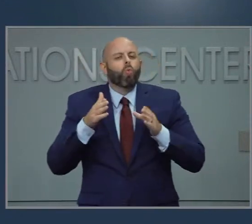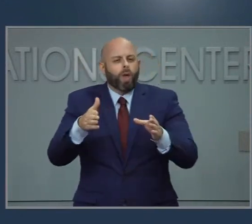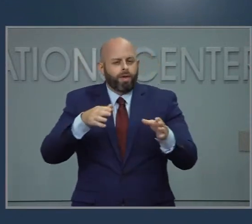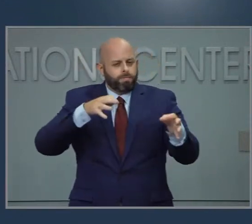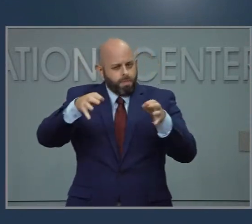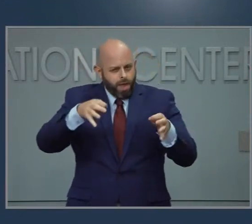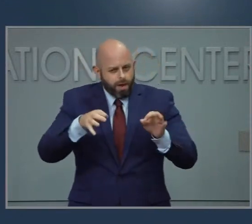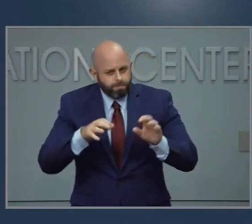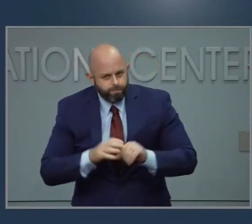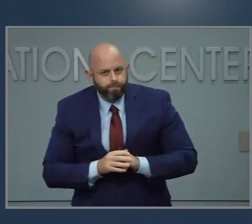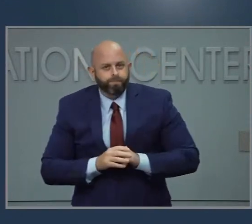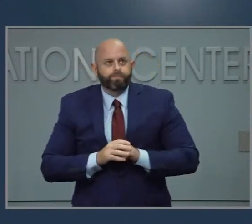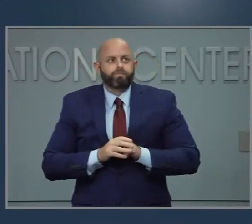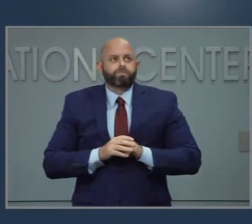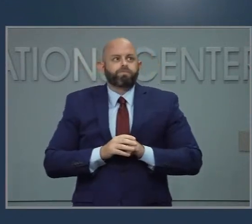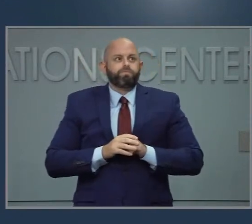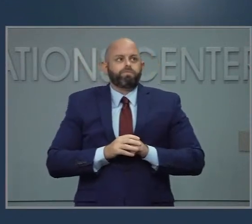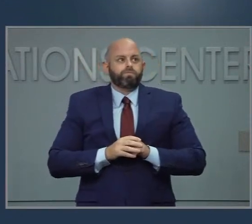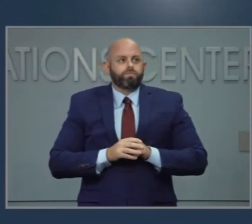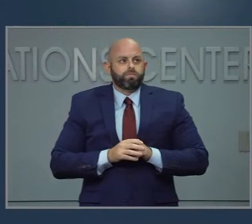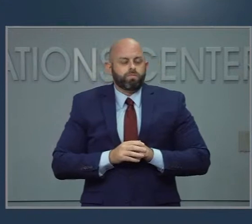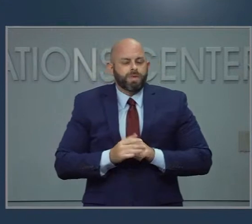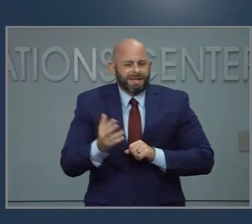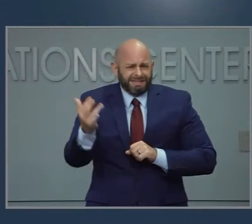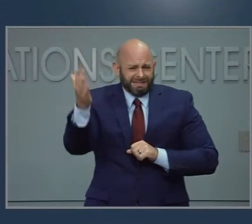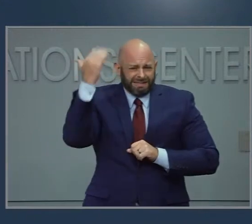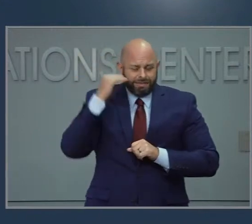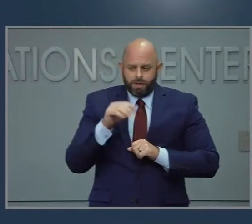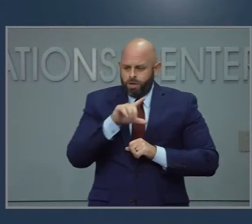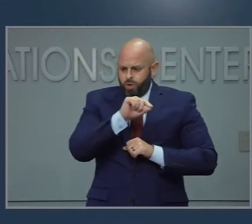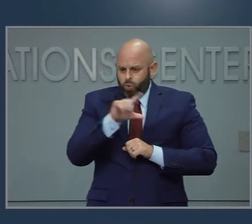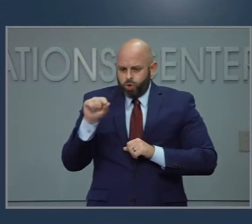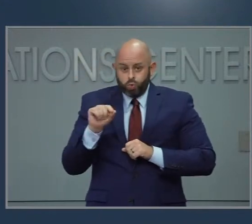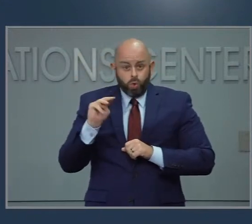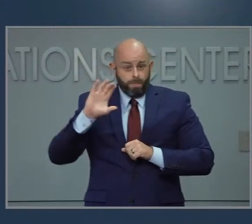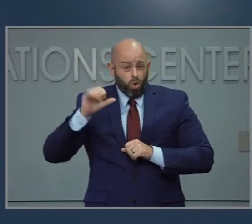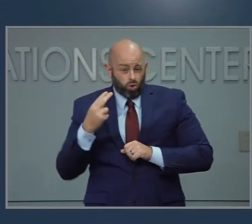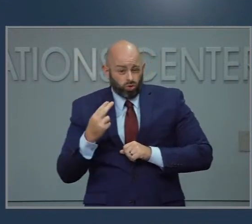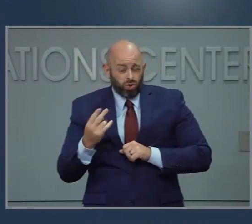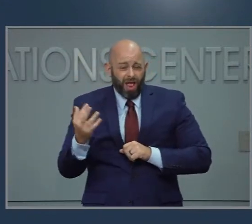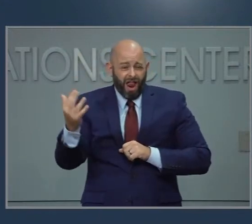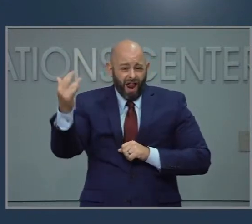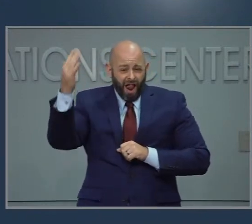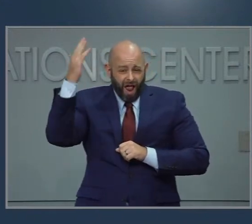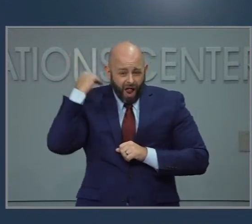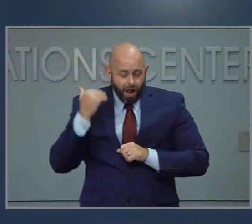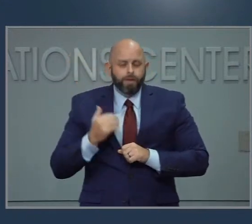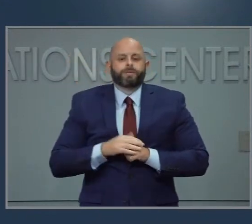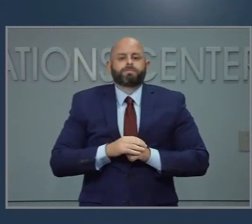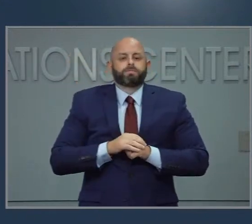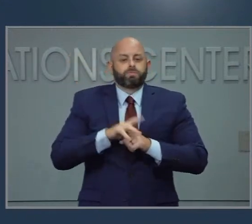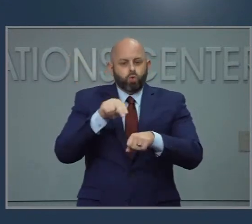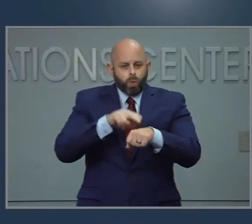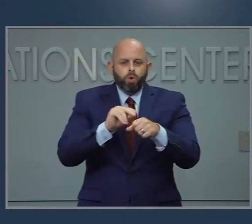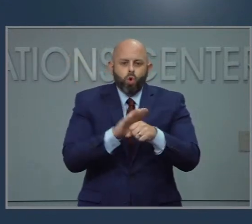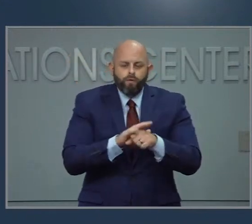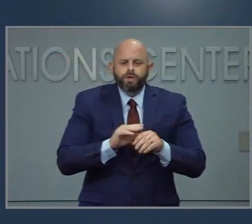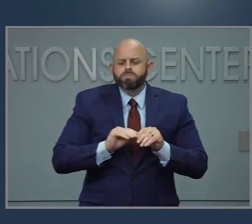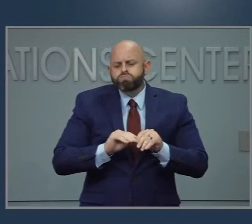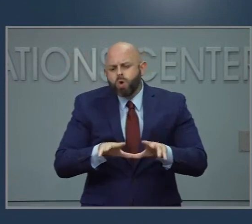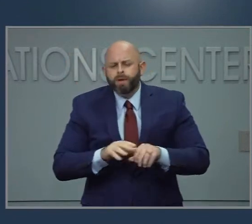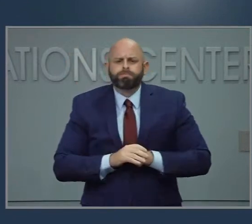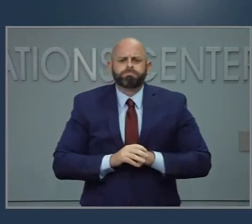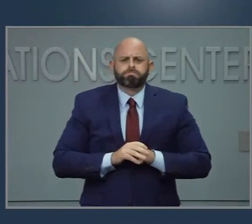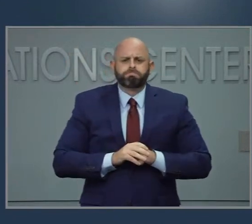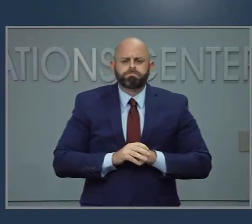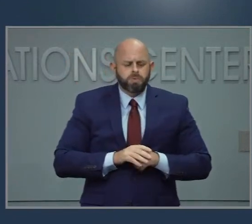fast. The original COVID spread from one person to an average of 2 to 3 people.